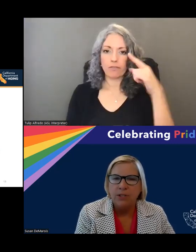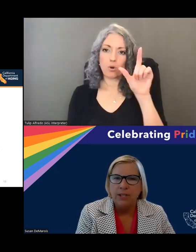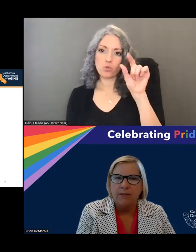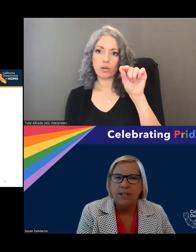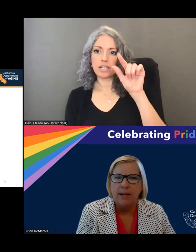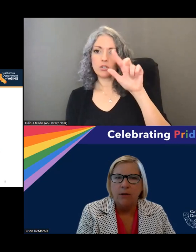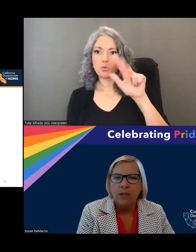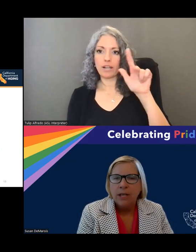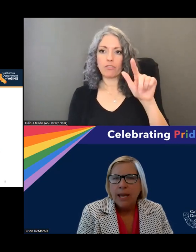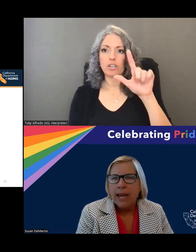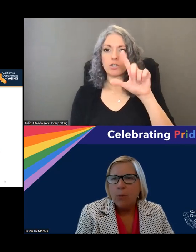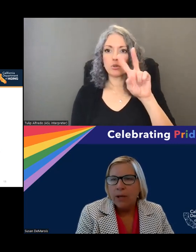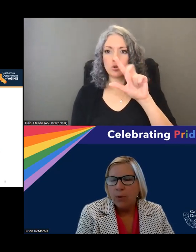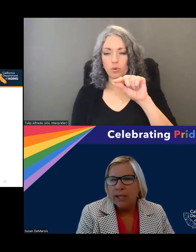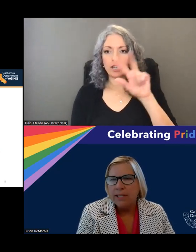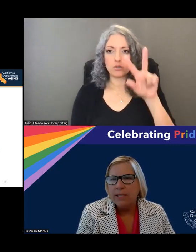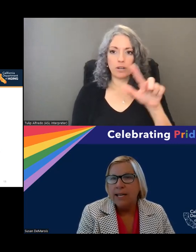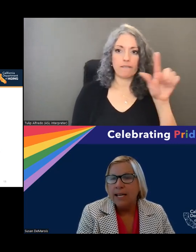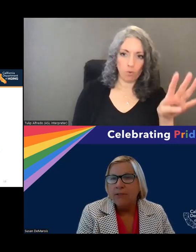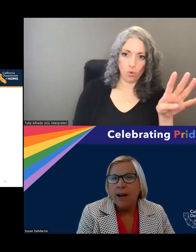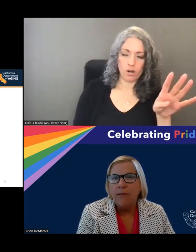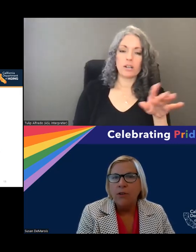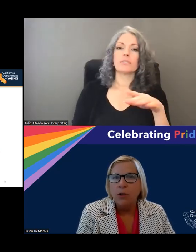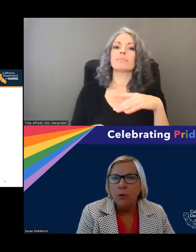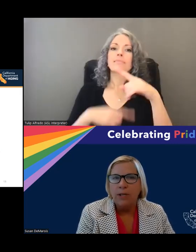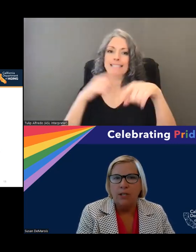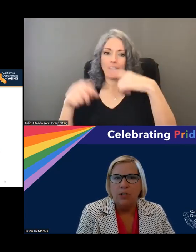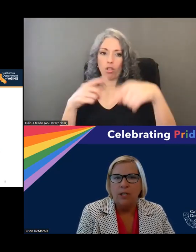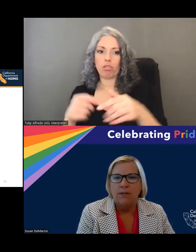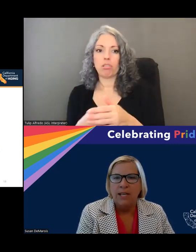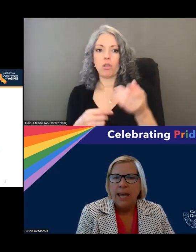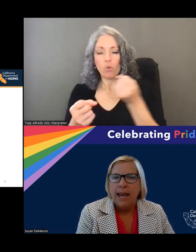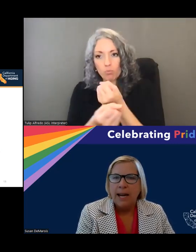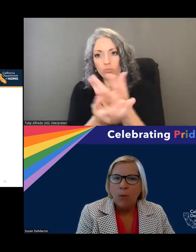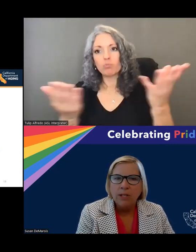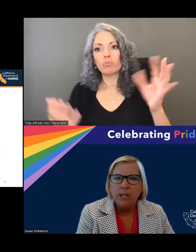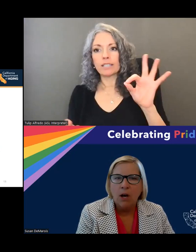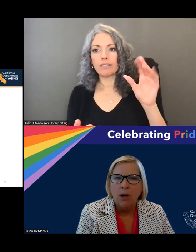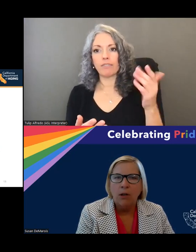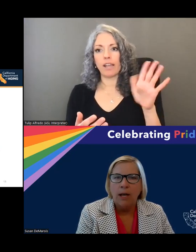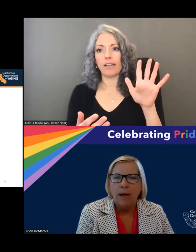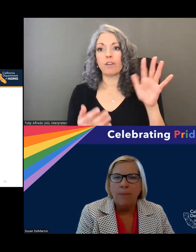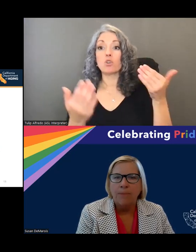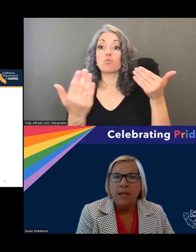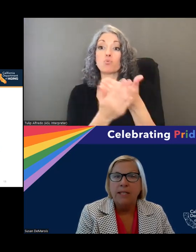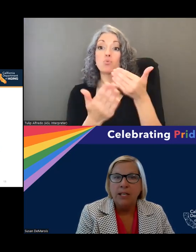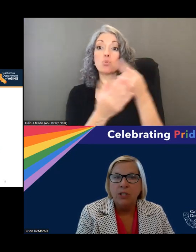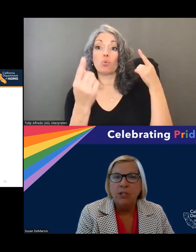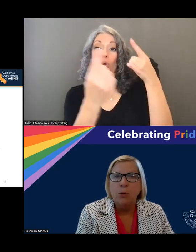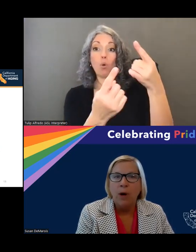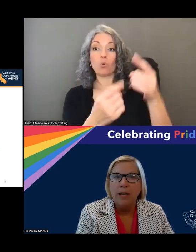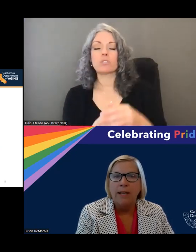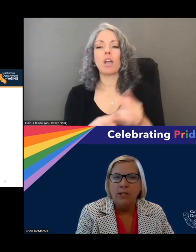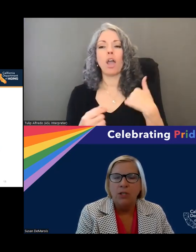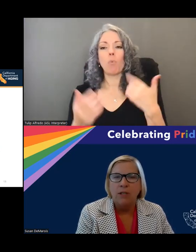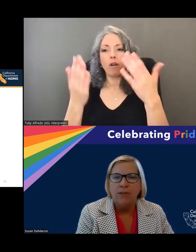2023-2024 legislative cycle, and we released 95 new initiatives. And I wanted to call attention